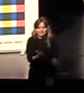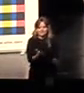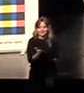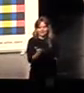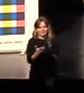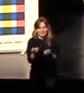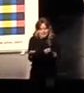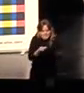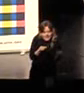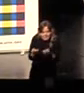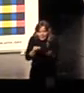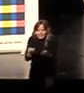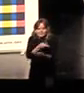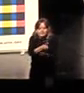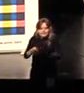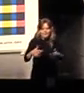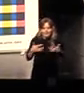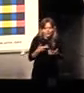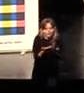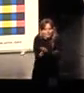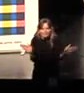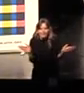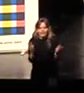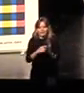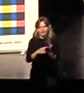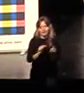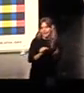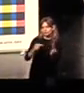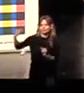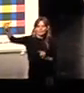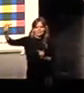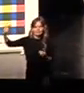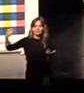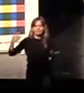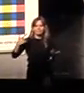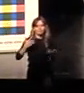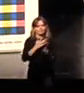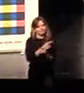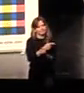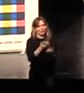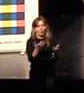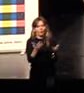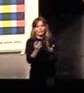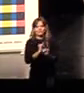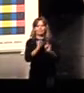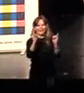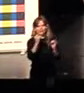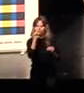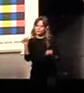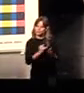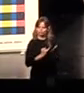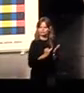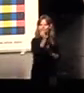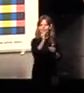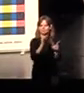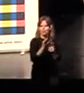maar nu kleding public opinion extreme is hem op bed links to be reject het how